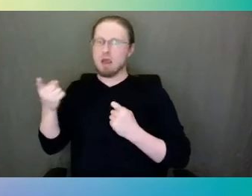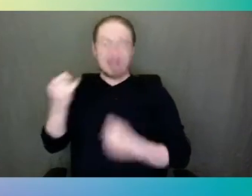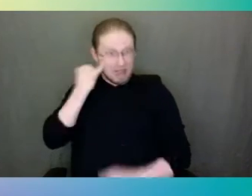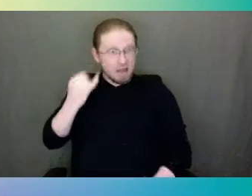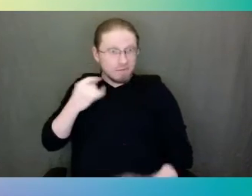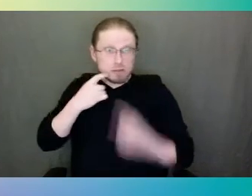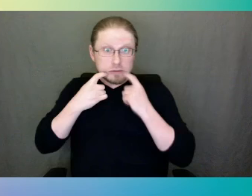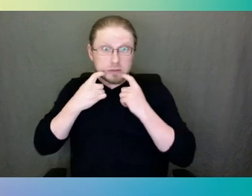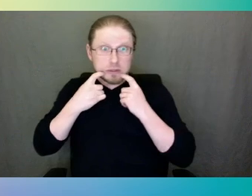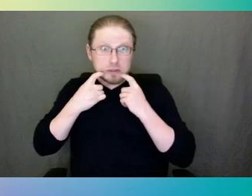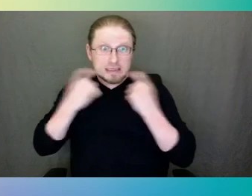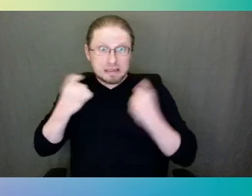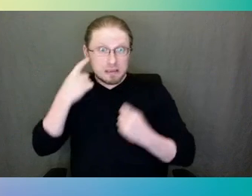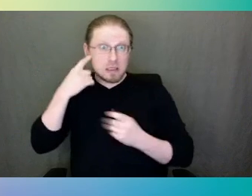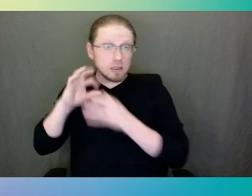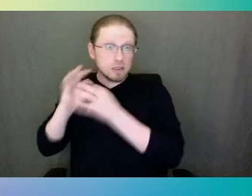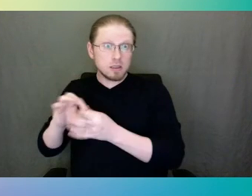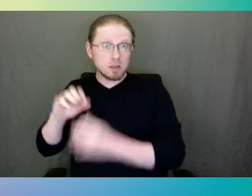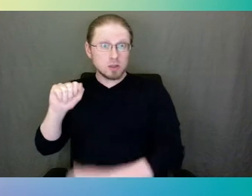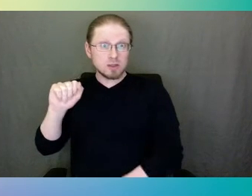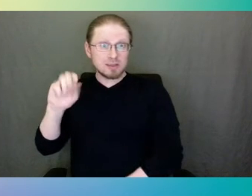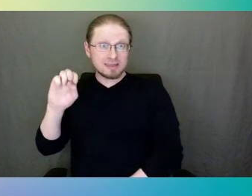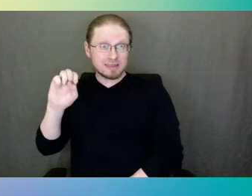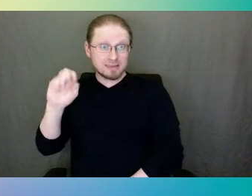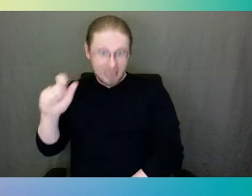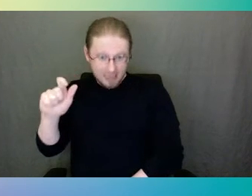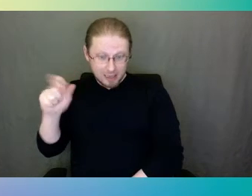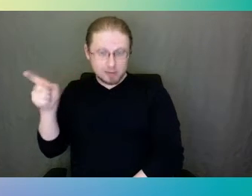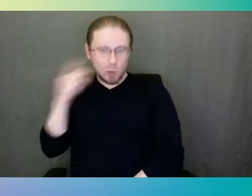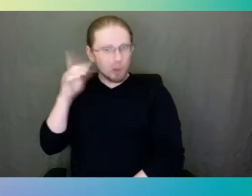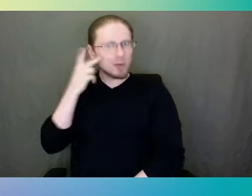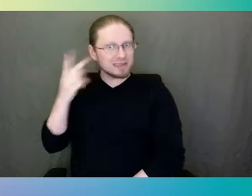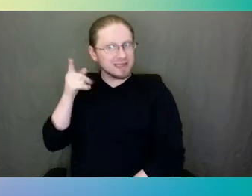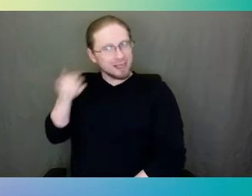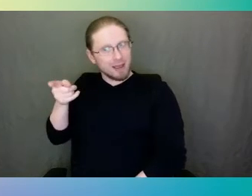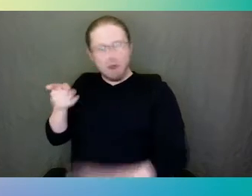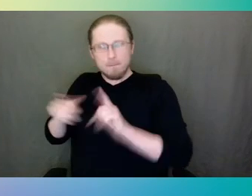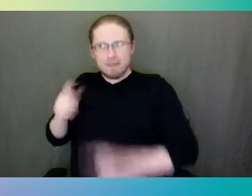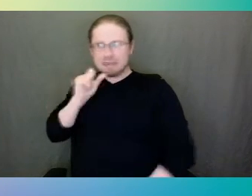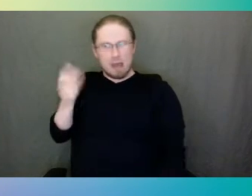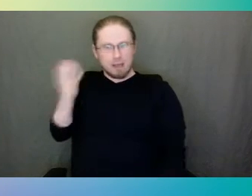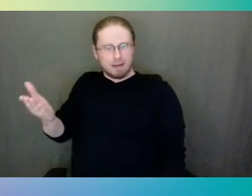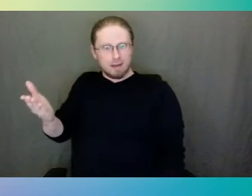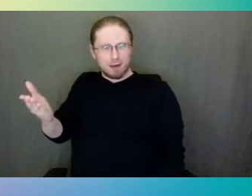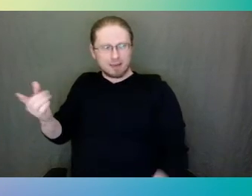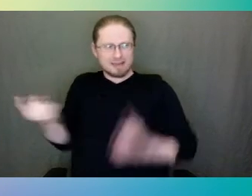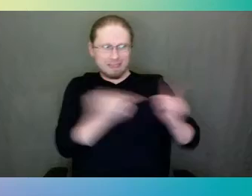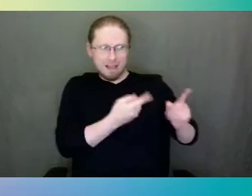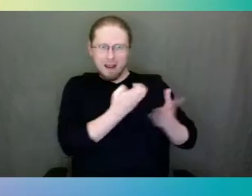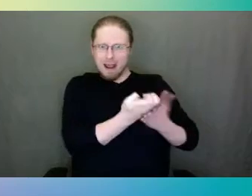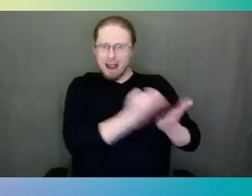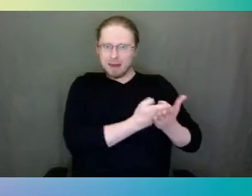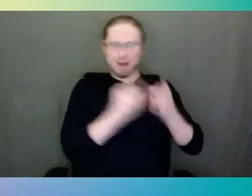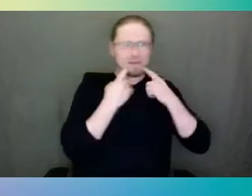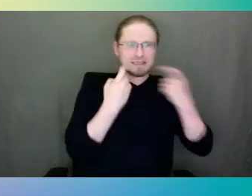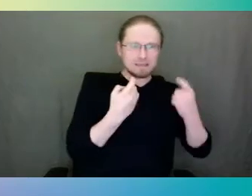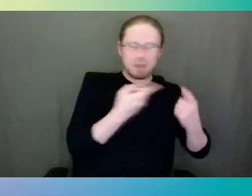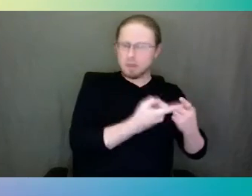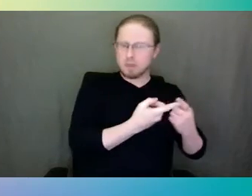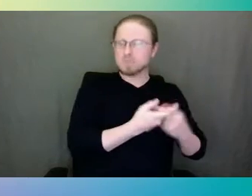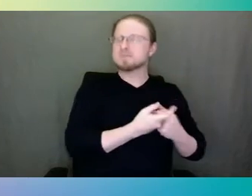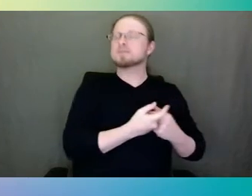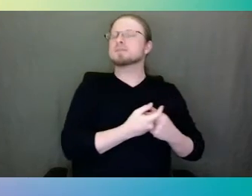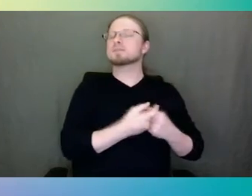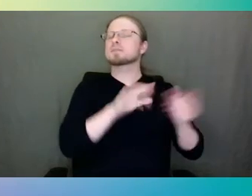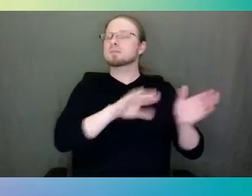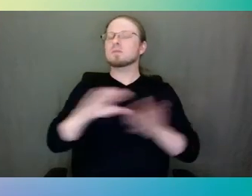in the sexual sin list, but we don't. It's not there. We also have another ancient document called the Acts